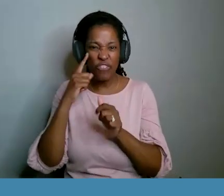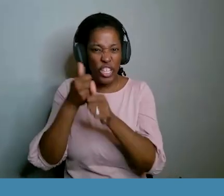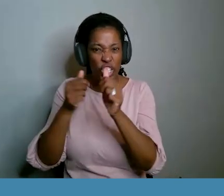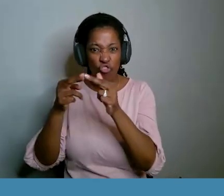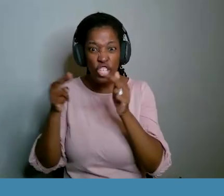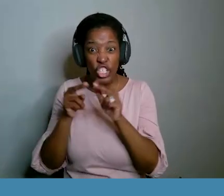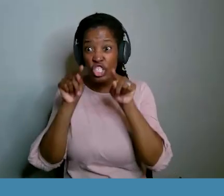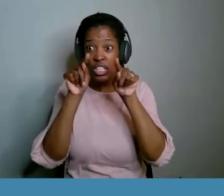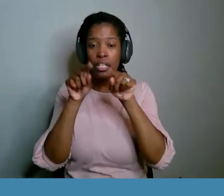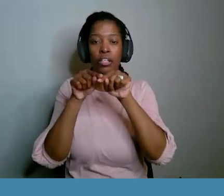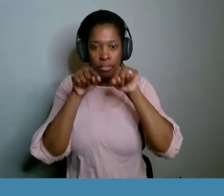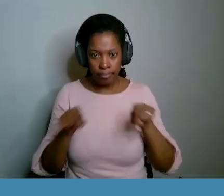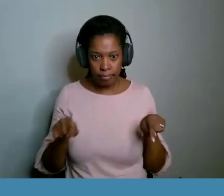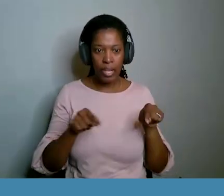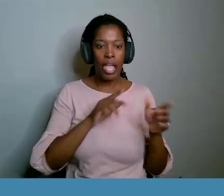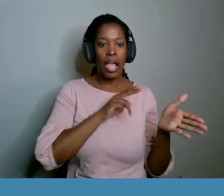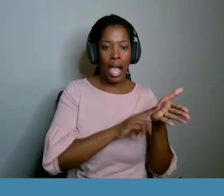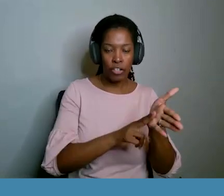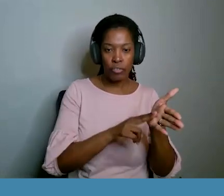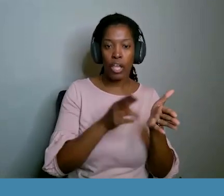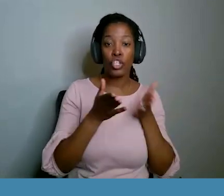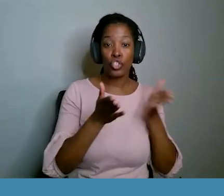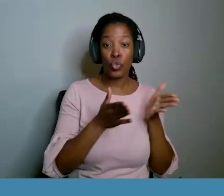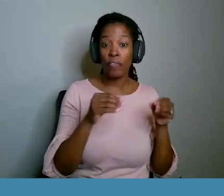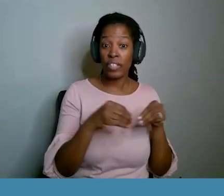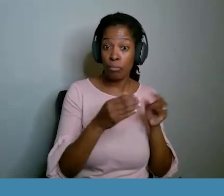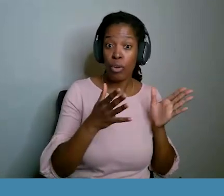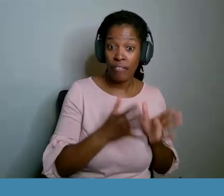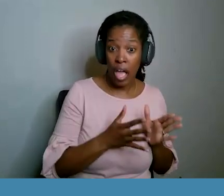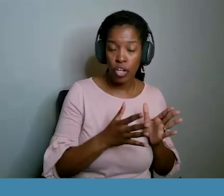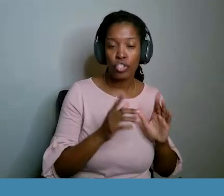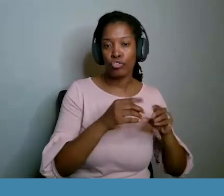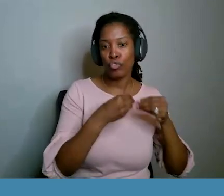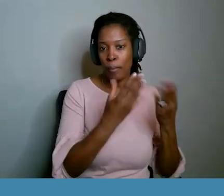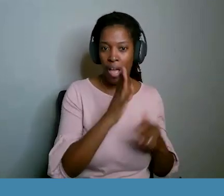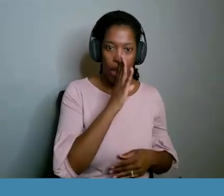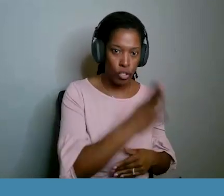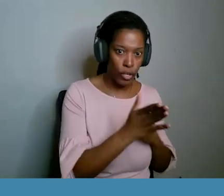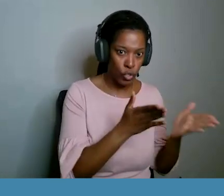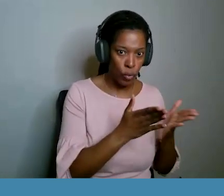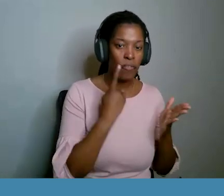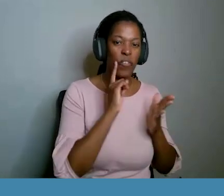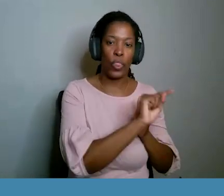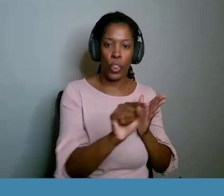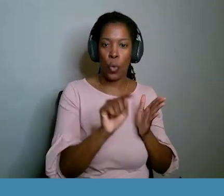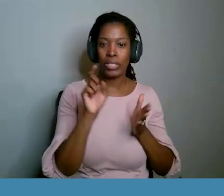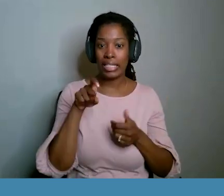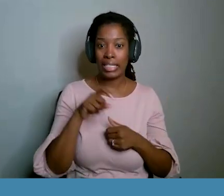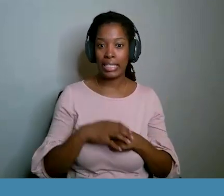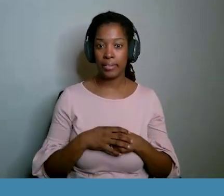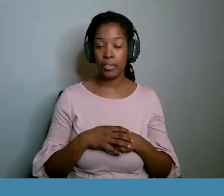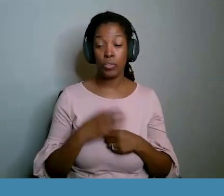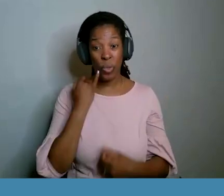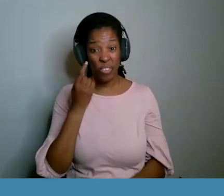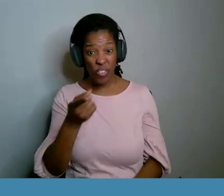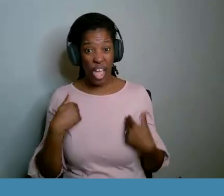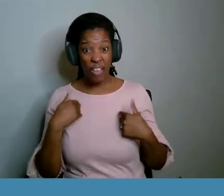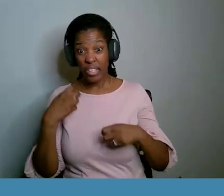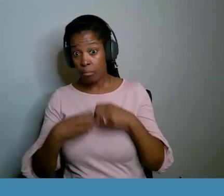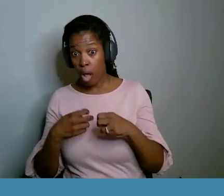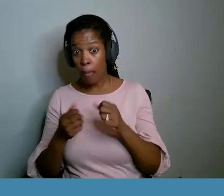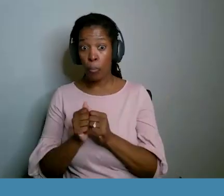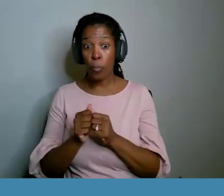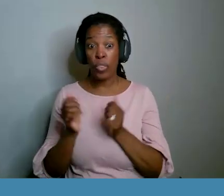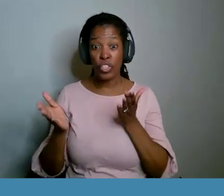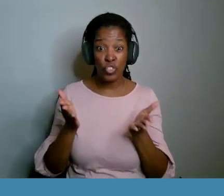then they contract the service providers to provide services to meet those needs. So if you're having a problem with the service provider,